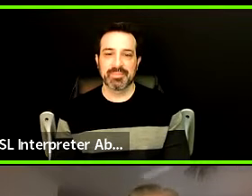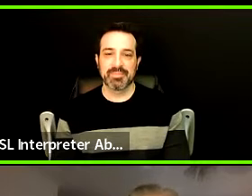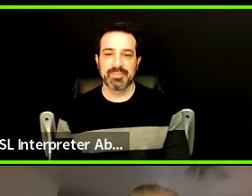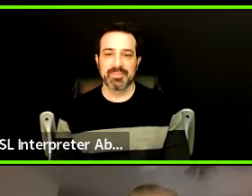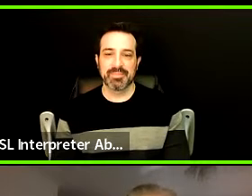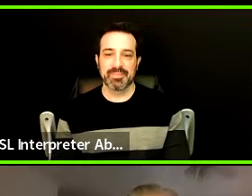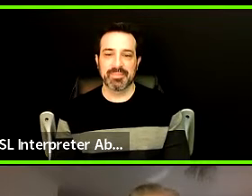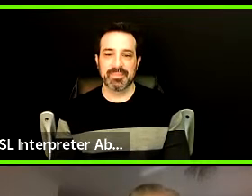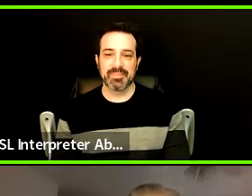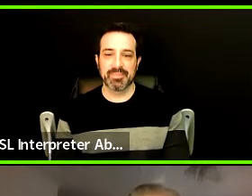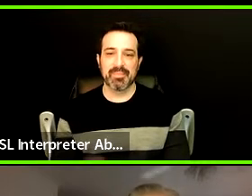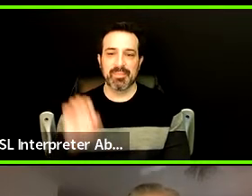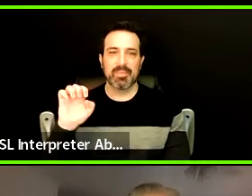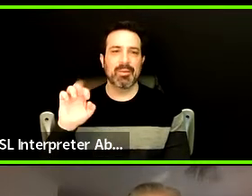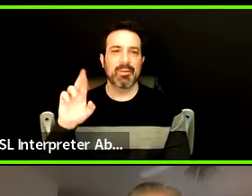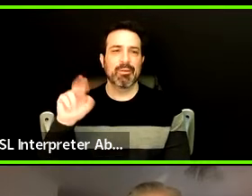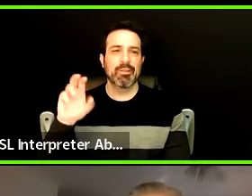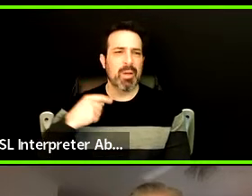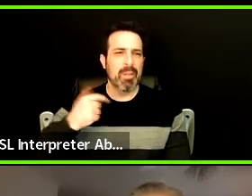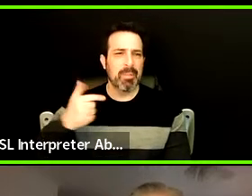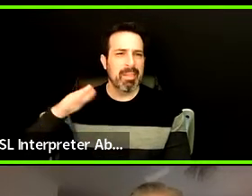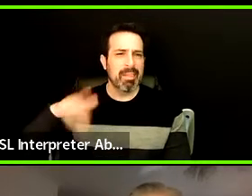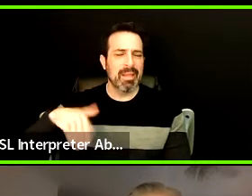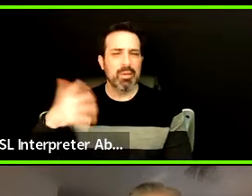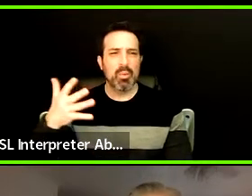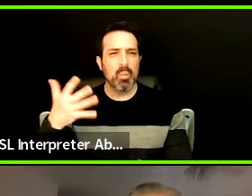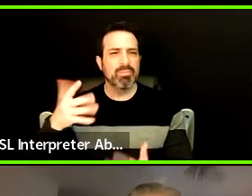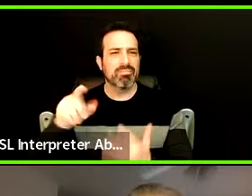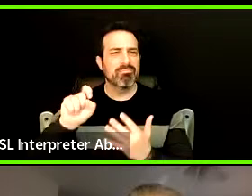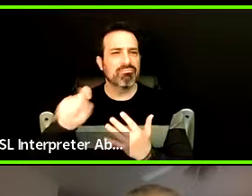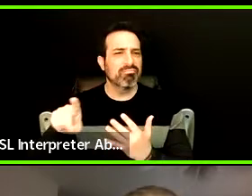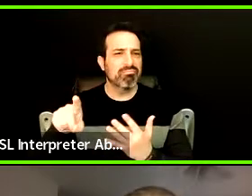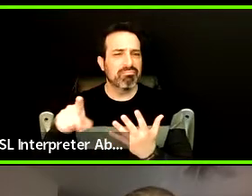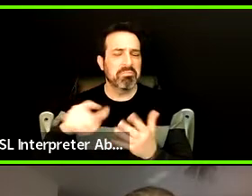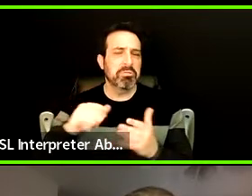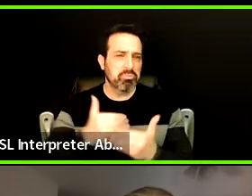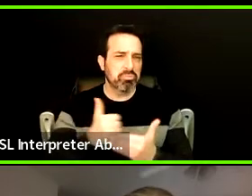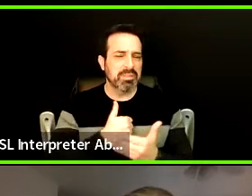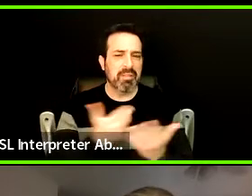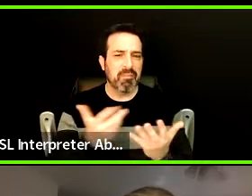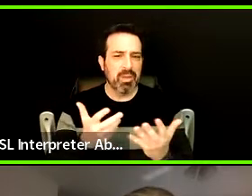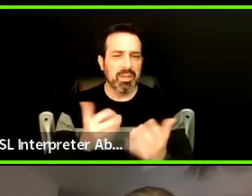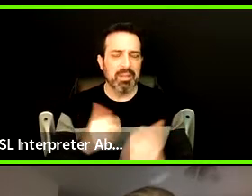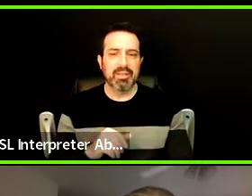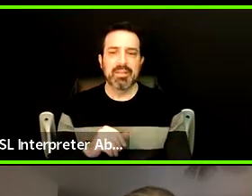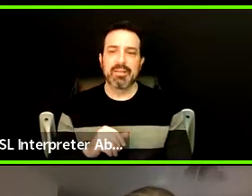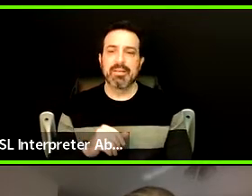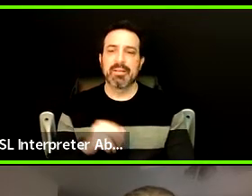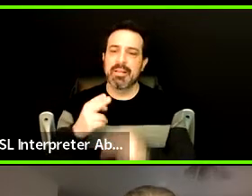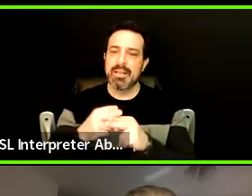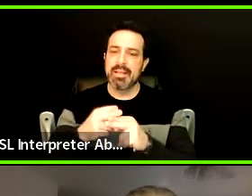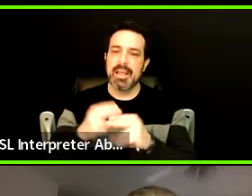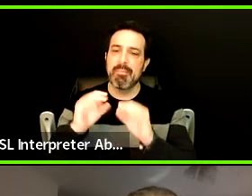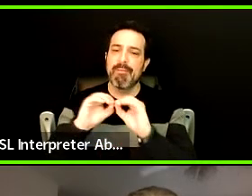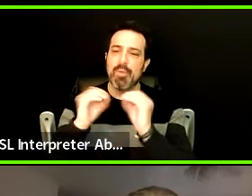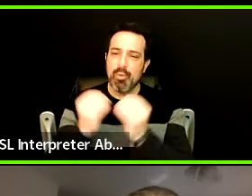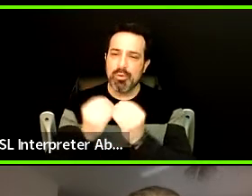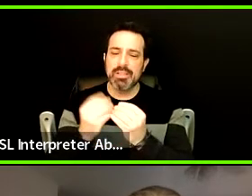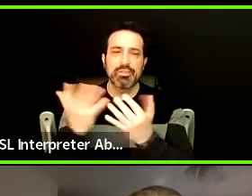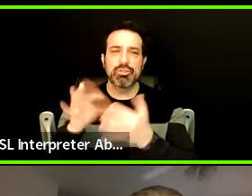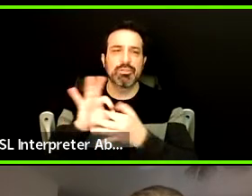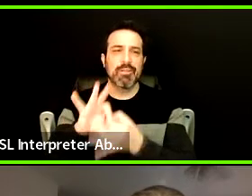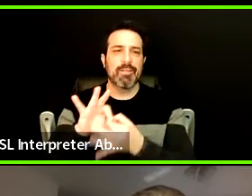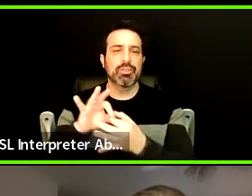Okay, I was a little late, so what is the prompt other than introducing myself? Name of organizational